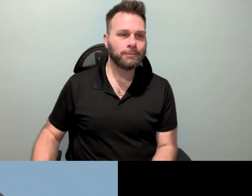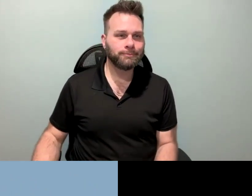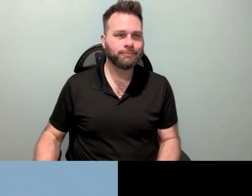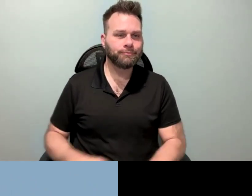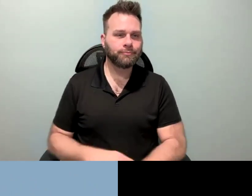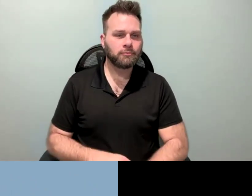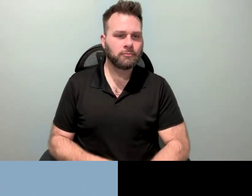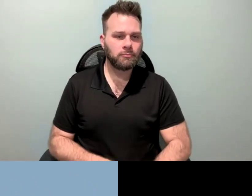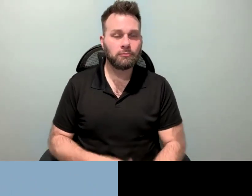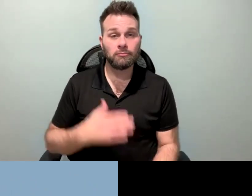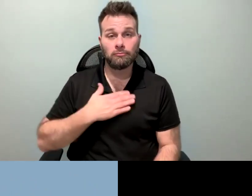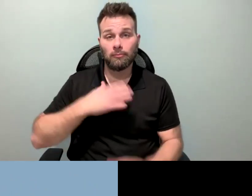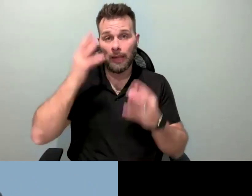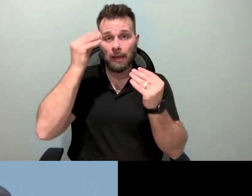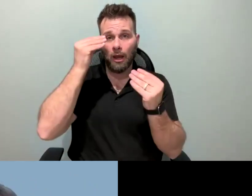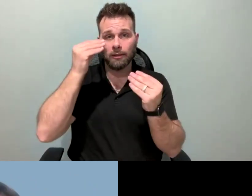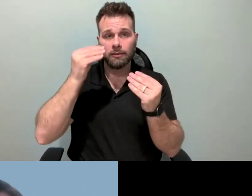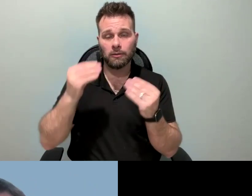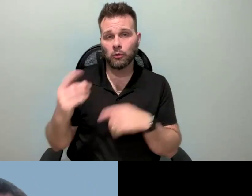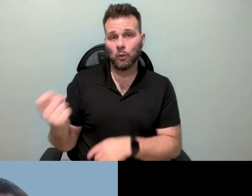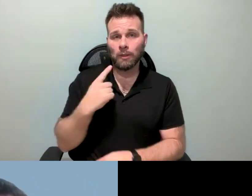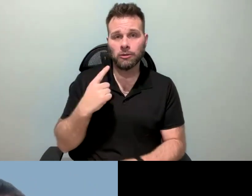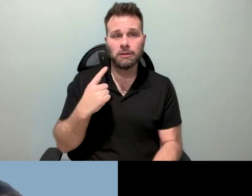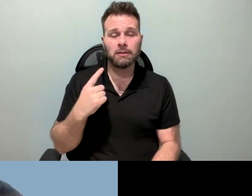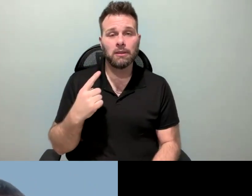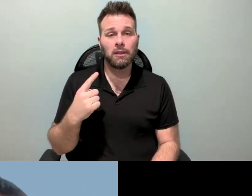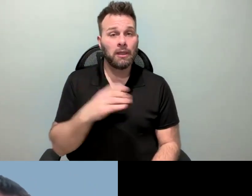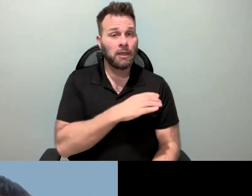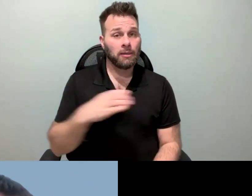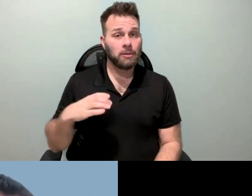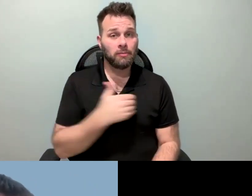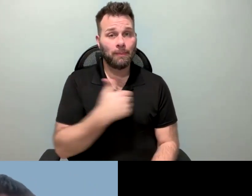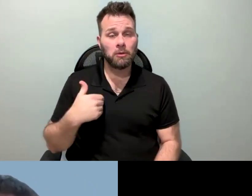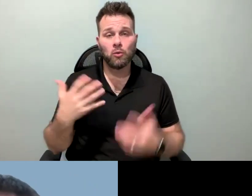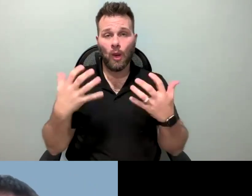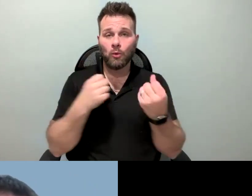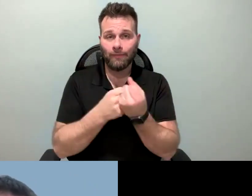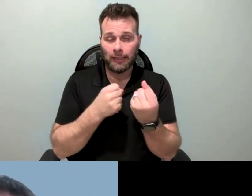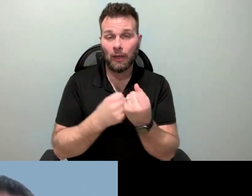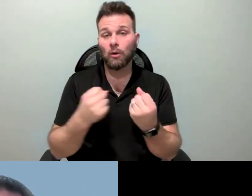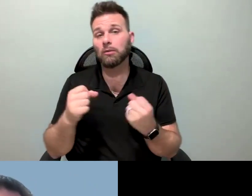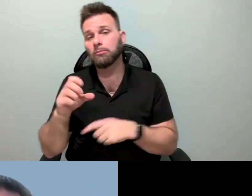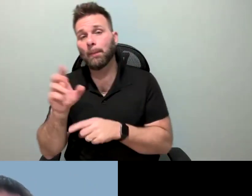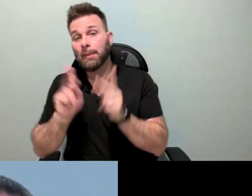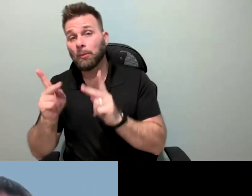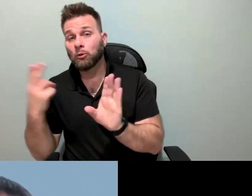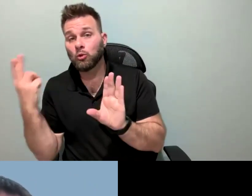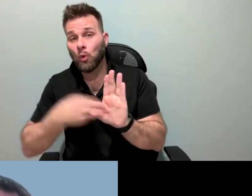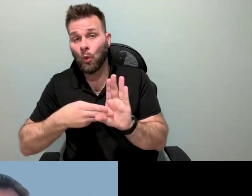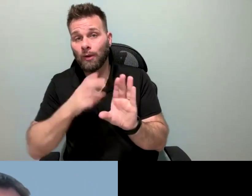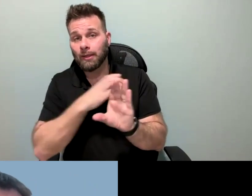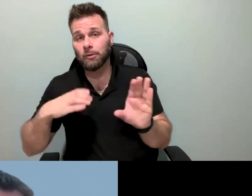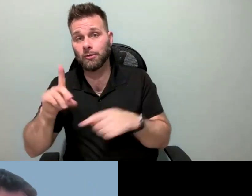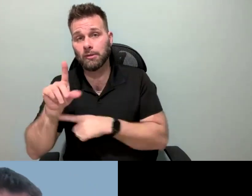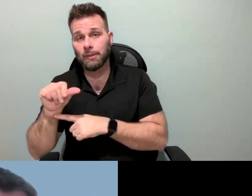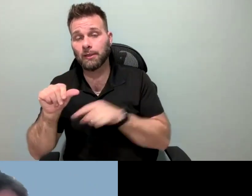on this, that when commission members want to advocate or when people want to join a commission on disabilities, they are joining